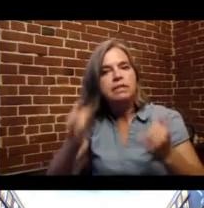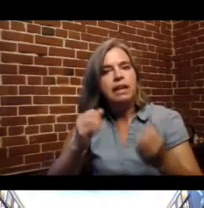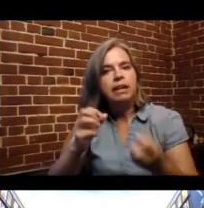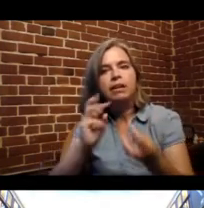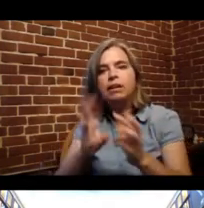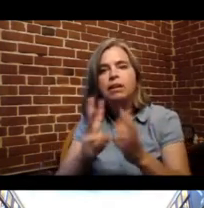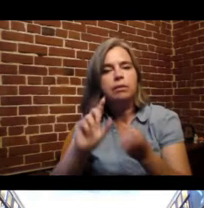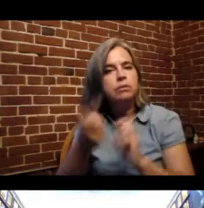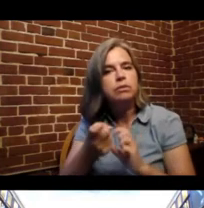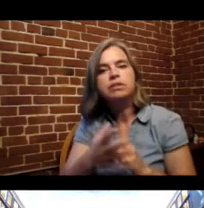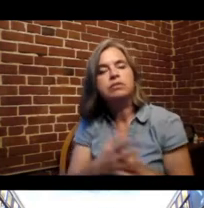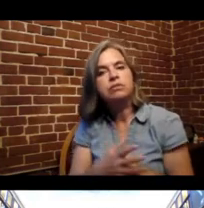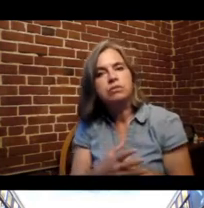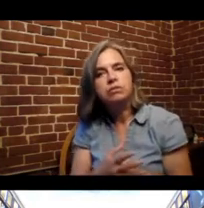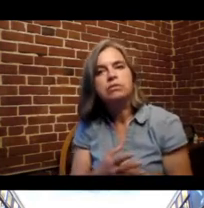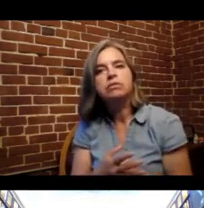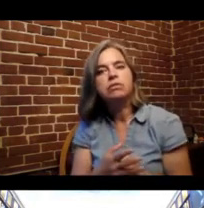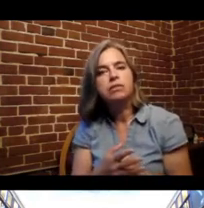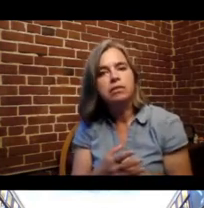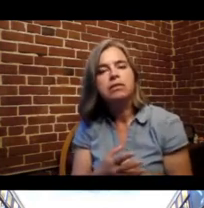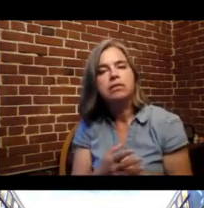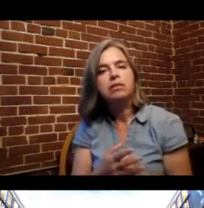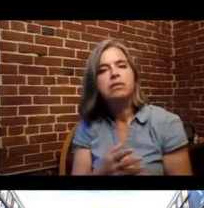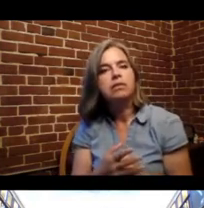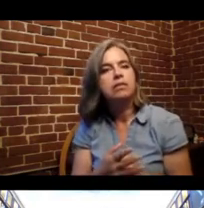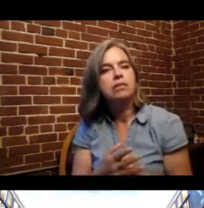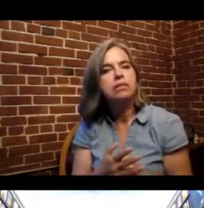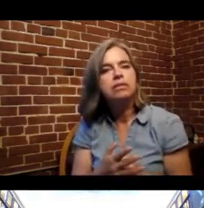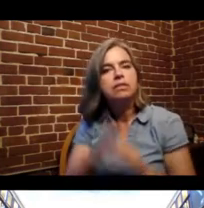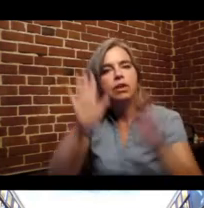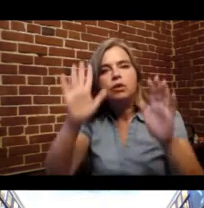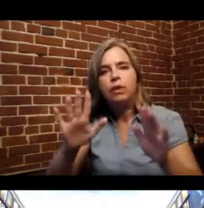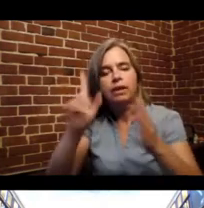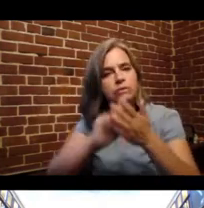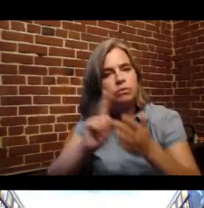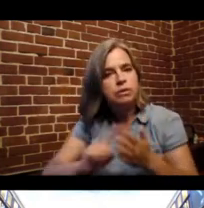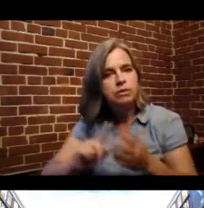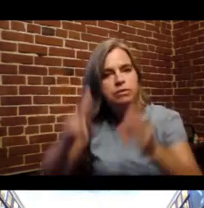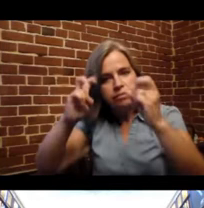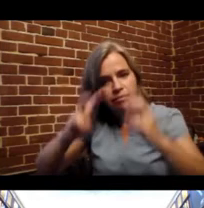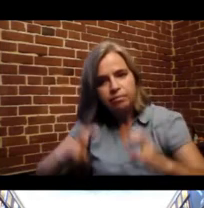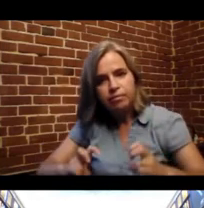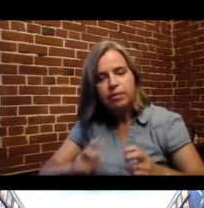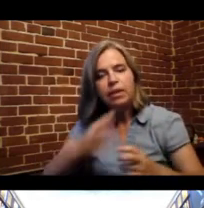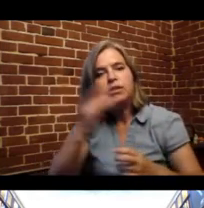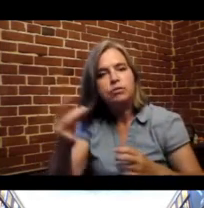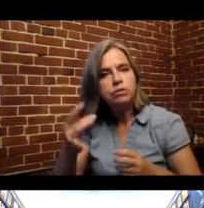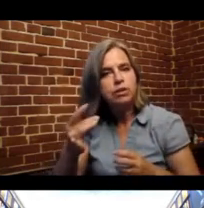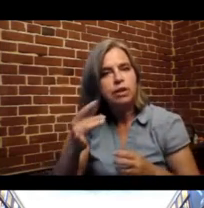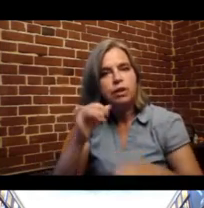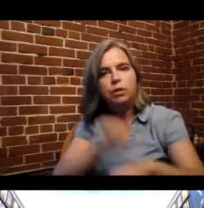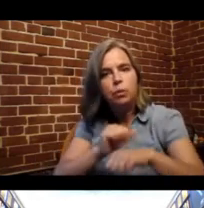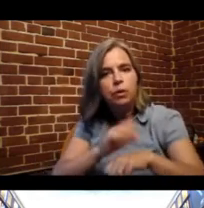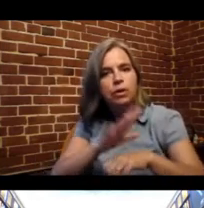and ephemerality. But it was a great experiment. It was really interesting to work this way, and it was great to